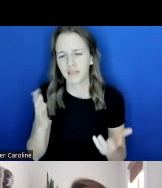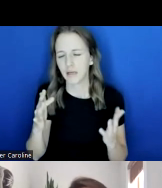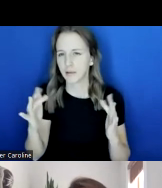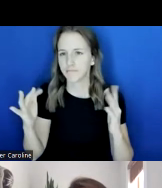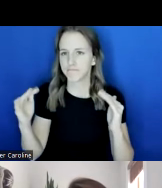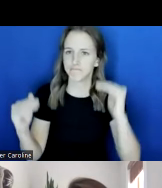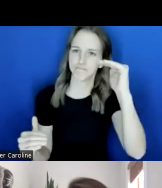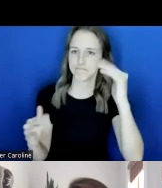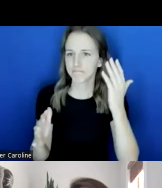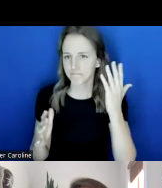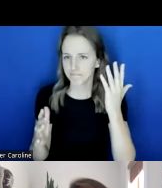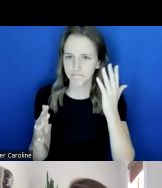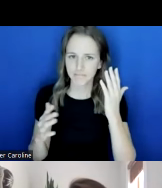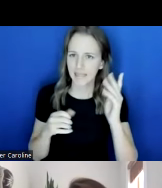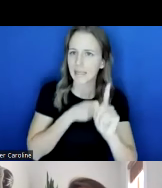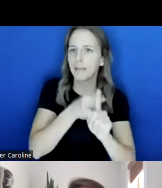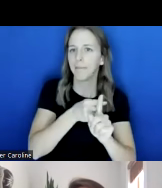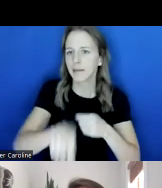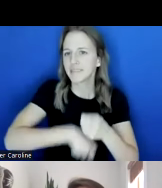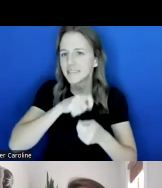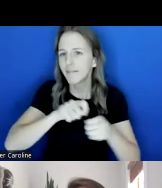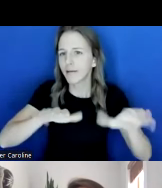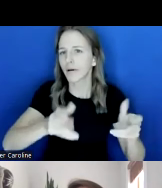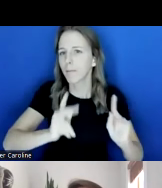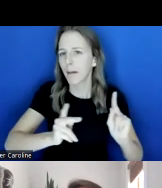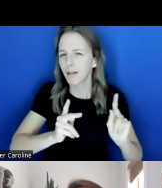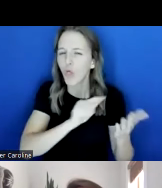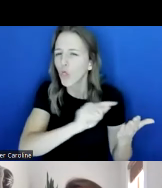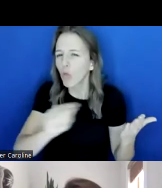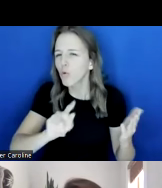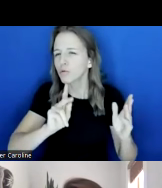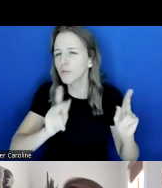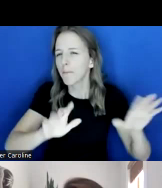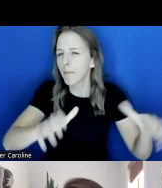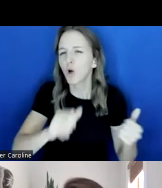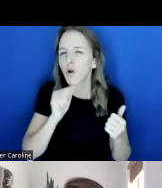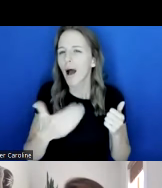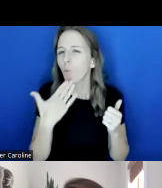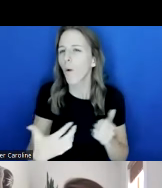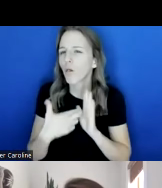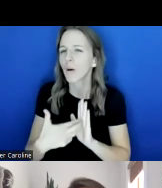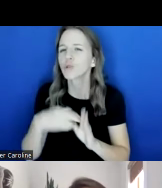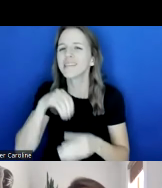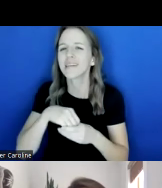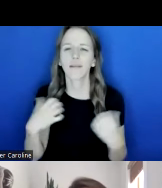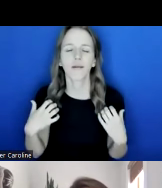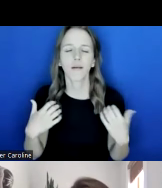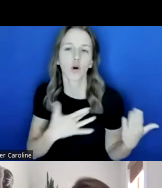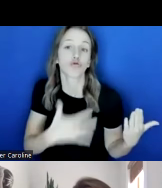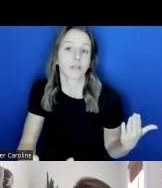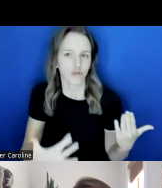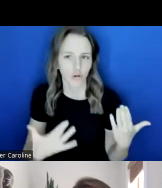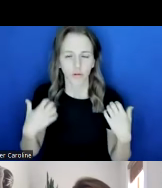disproportionately impacting certain populations that we knew were not well represented in our health surveillance, our traditional health